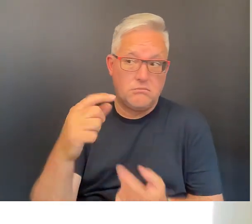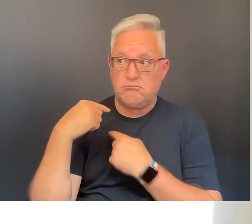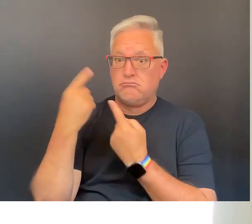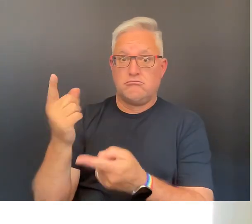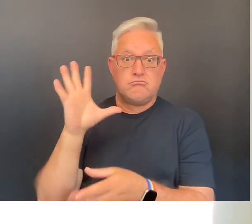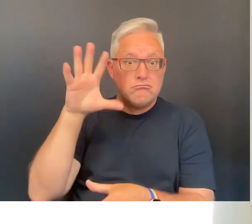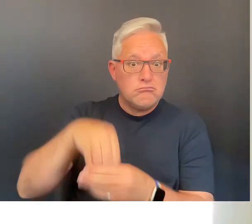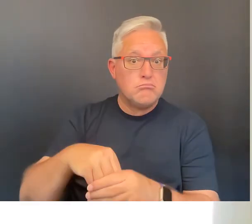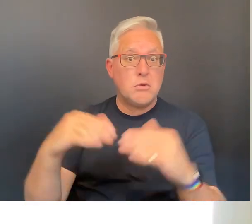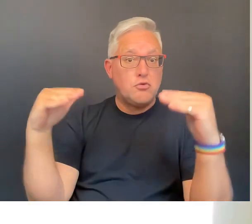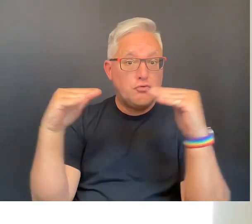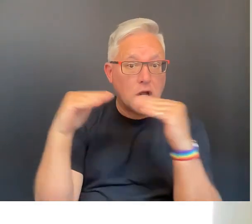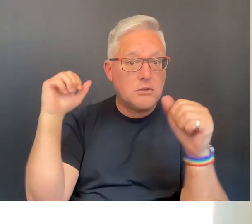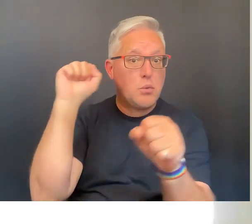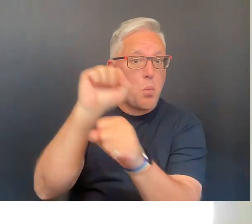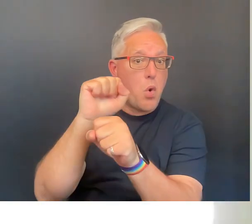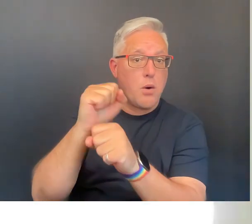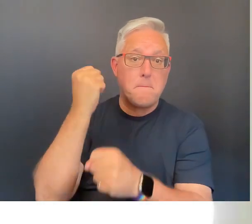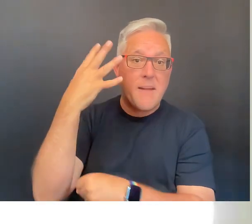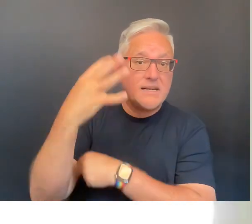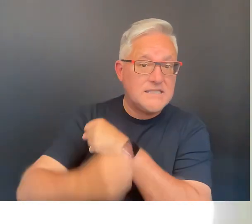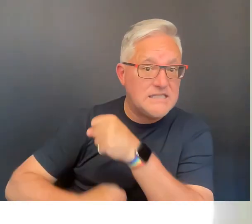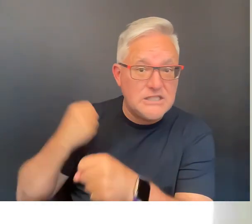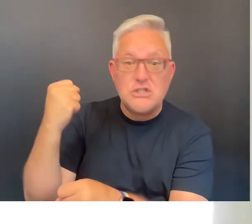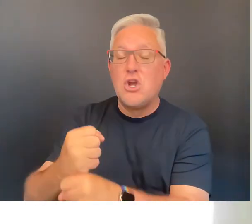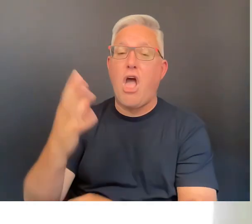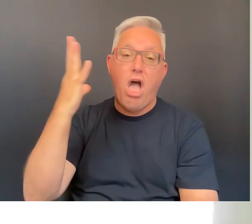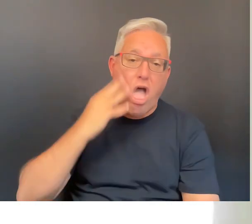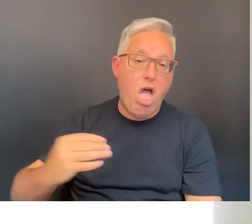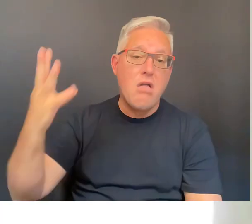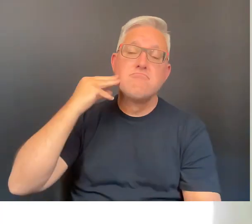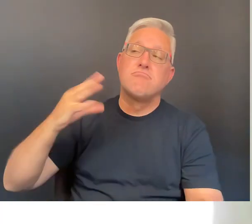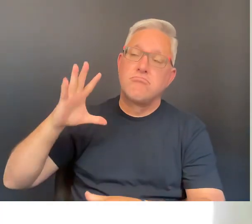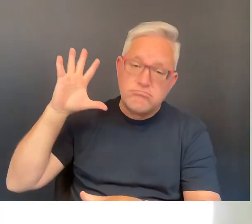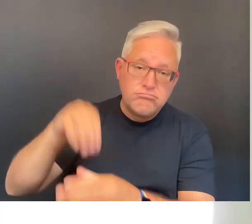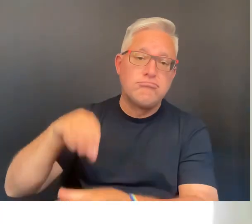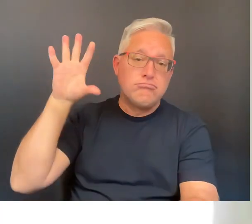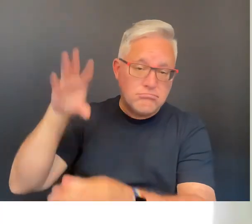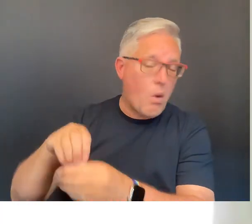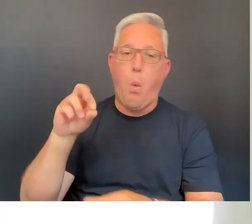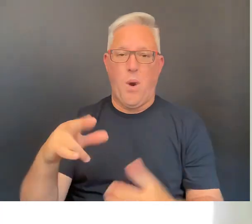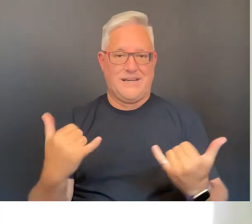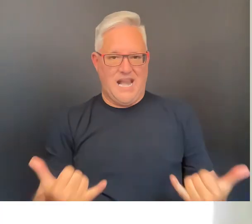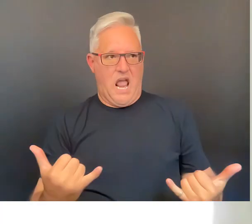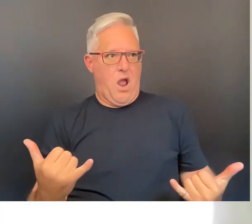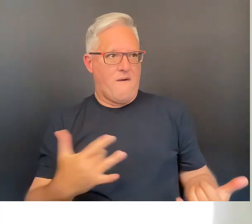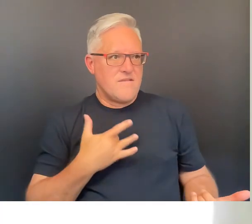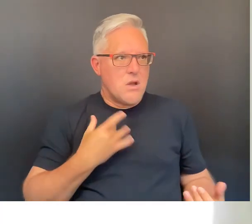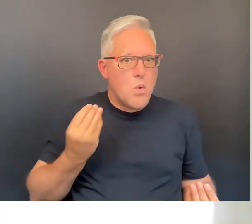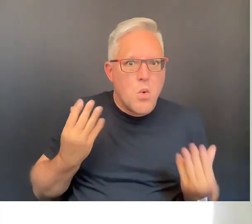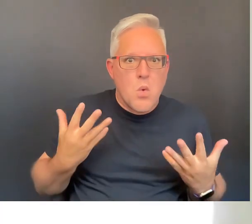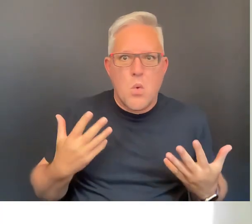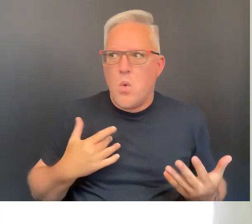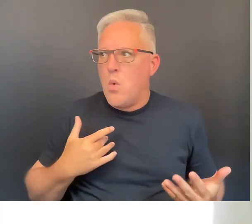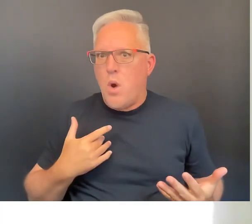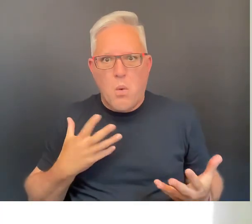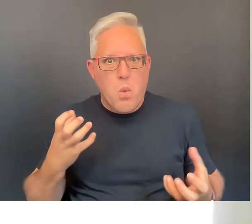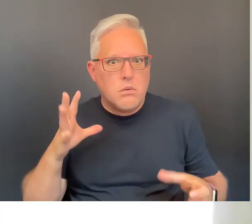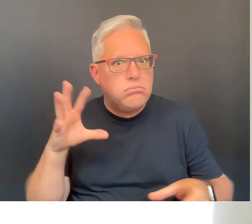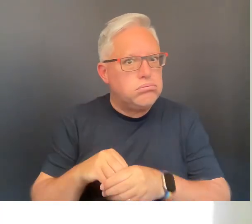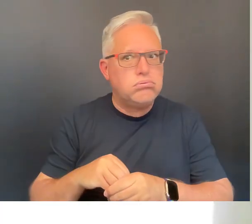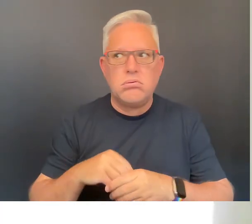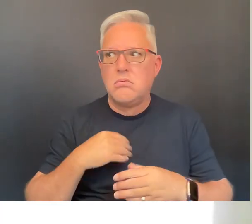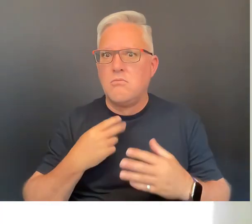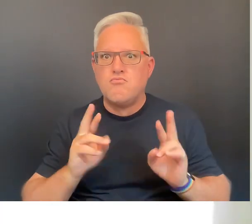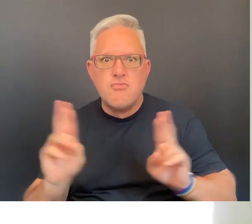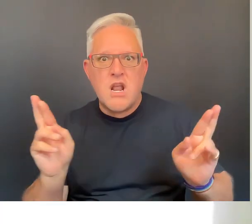engaged in justice work for many, many years, or you're just getting your feet wet and like are activated and like, what in the world? I feel